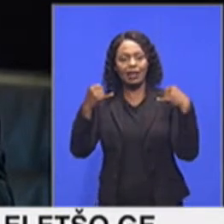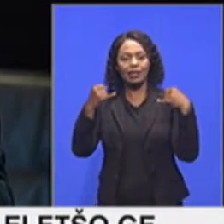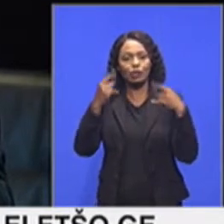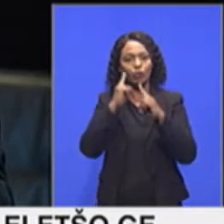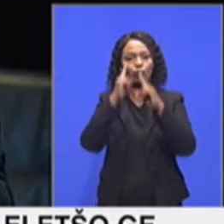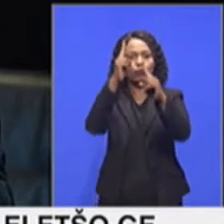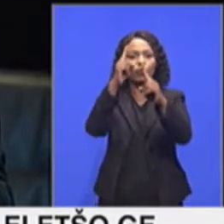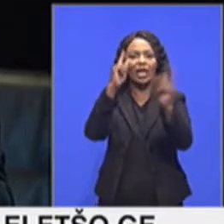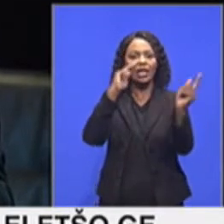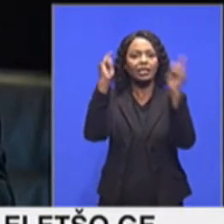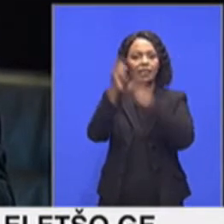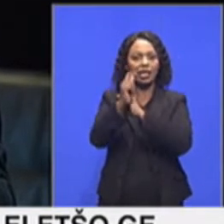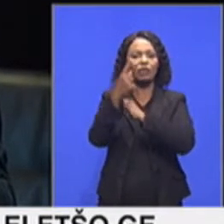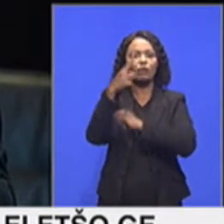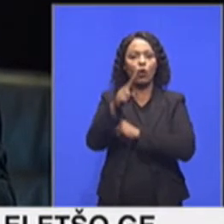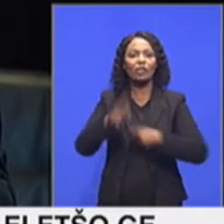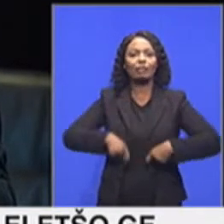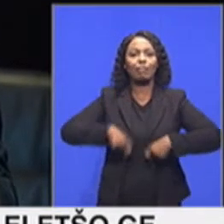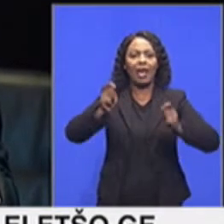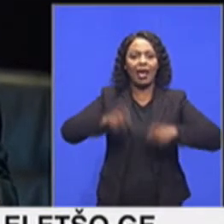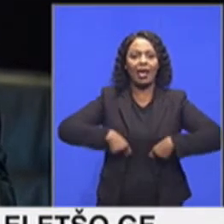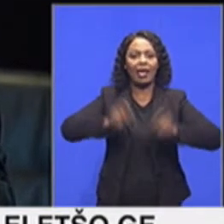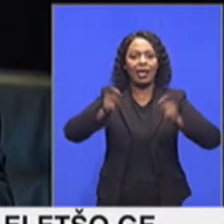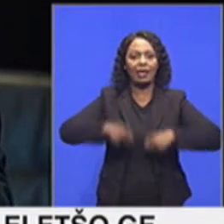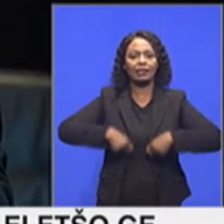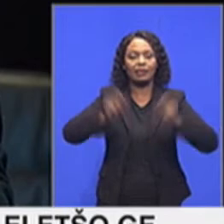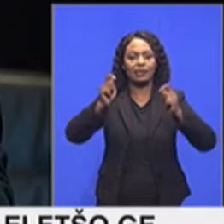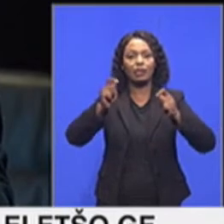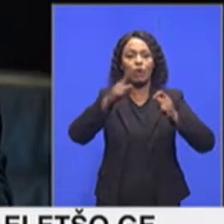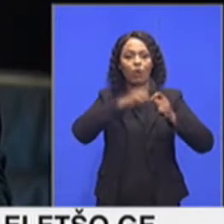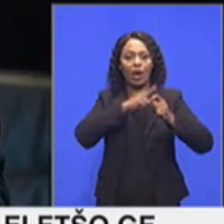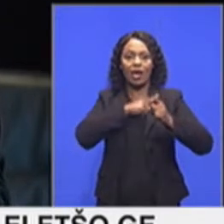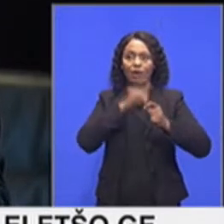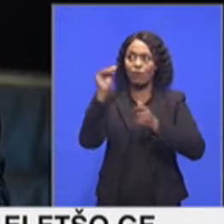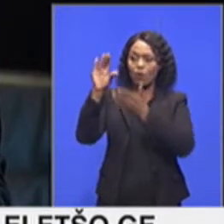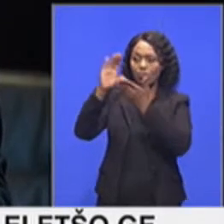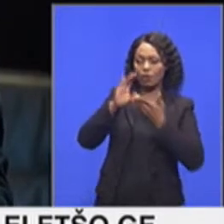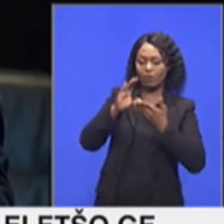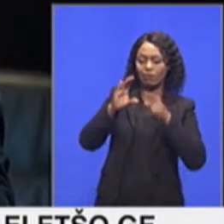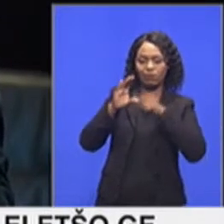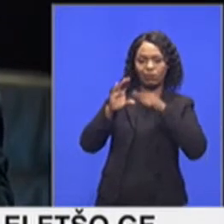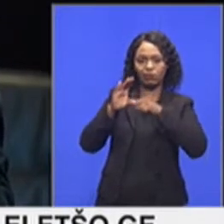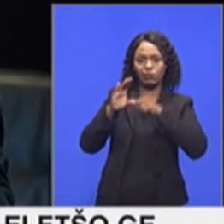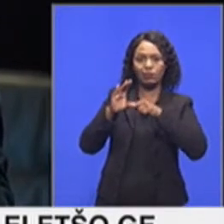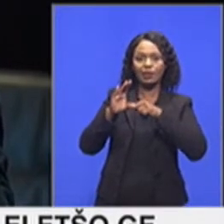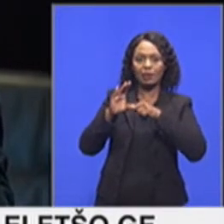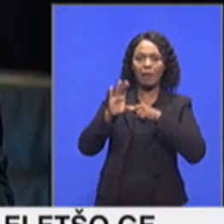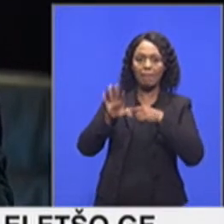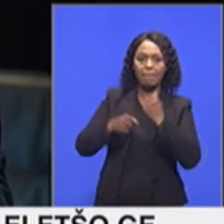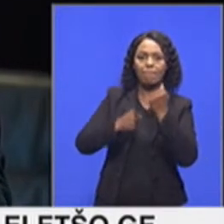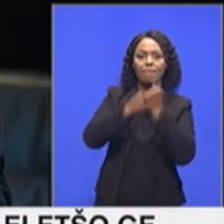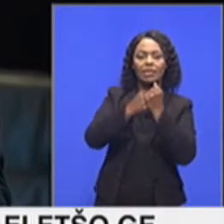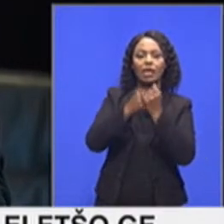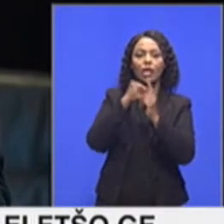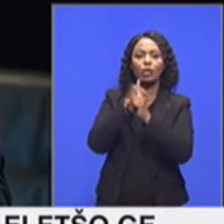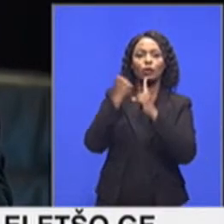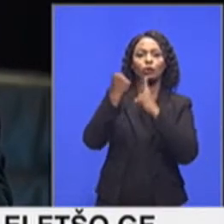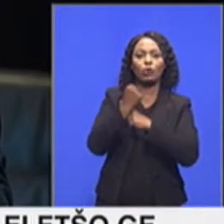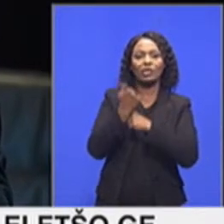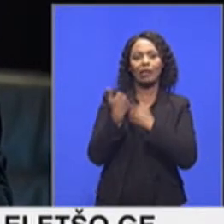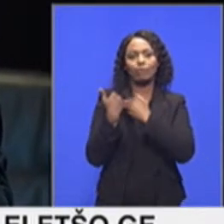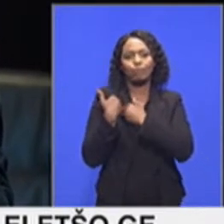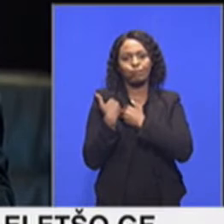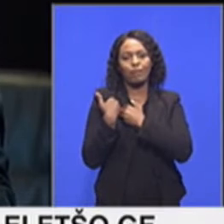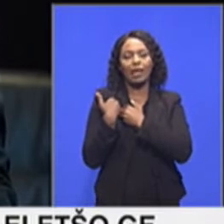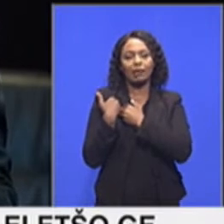the composition of spending from consumption to investment, maintaining a large social security safety net